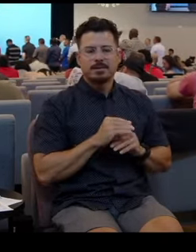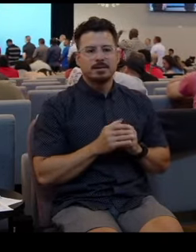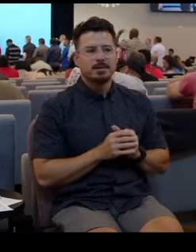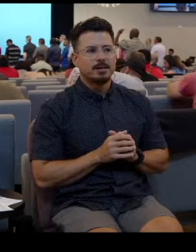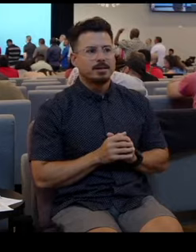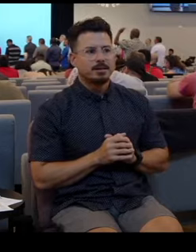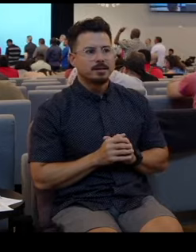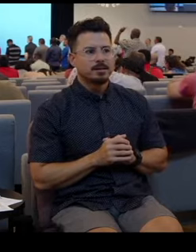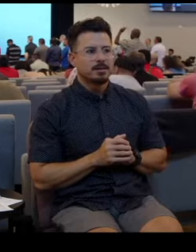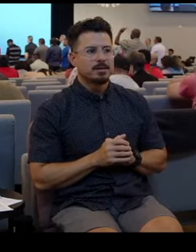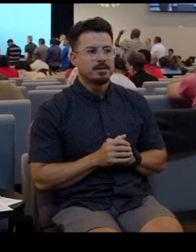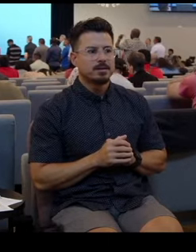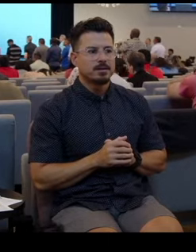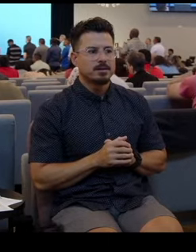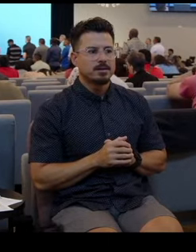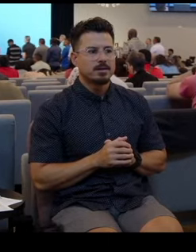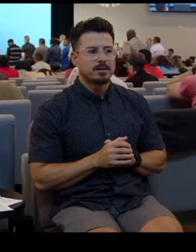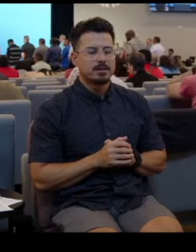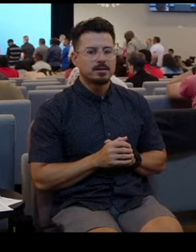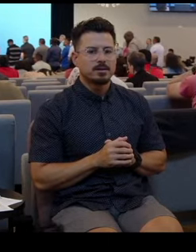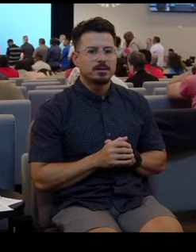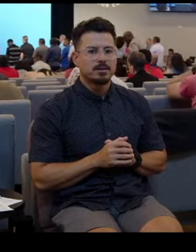And you'll just get in orbit.